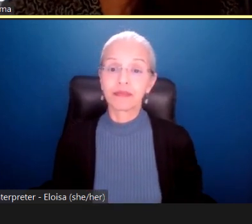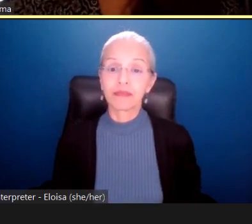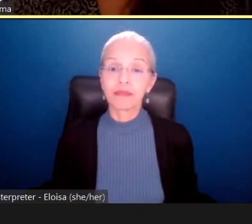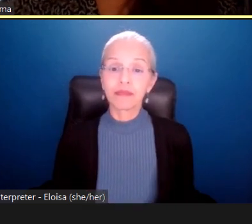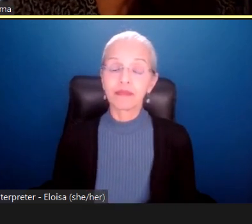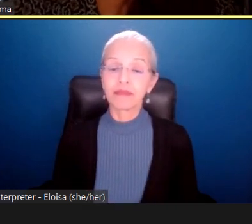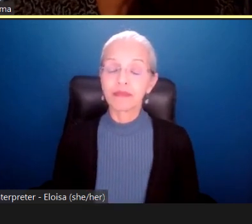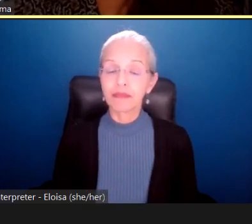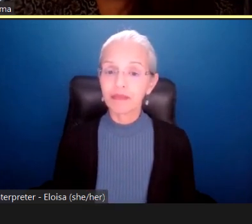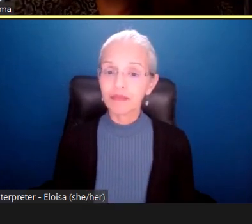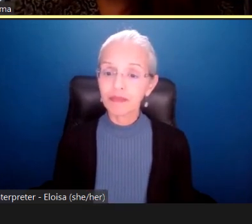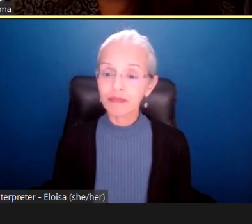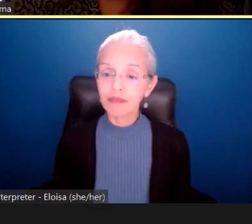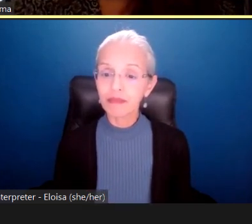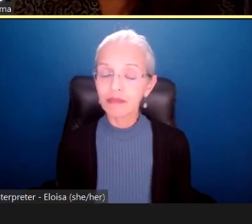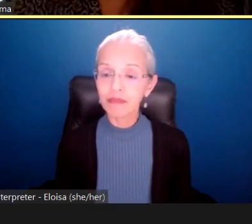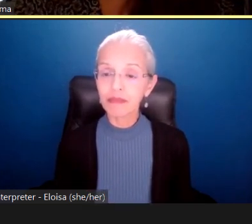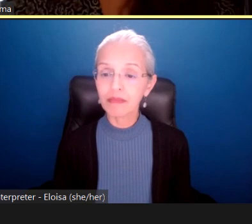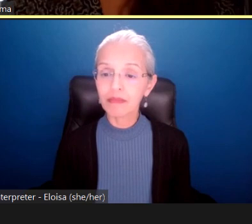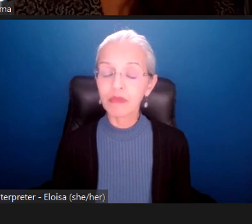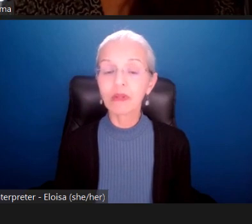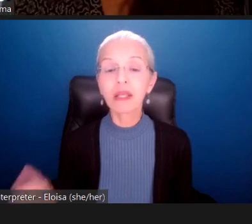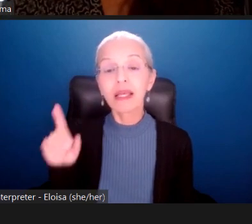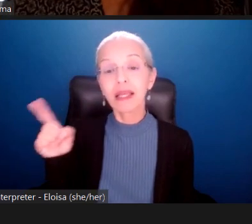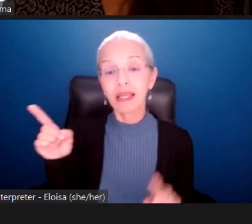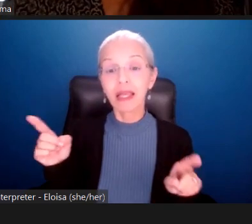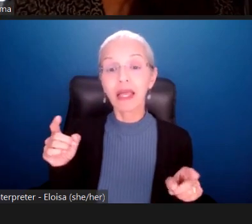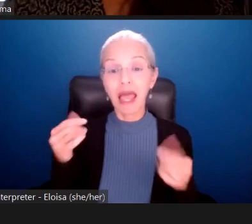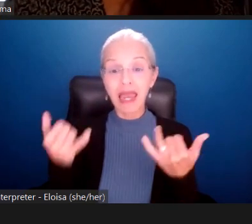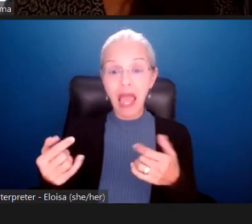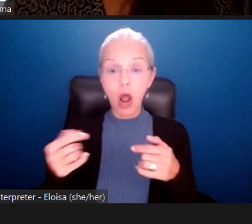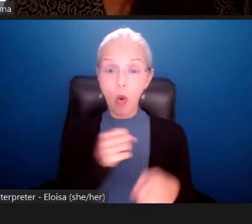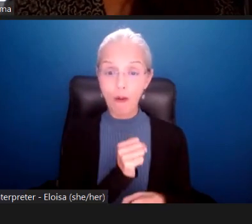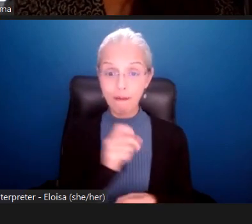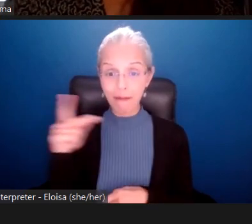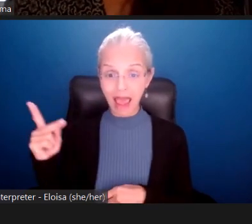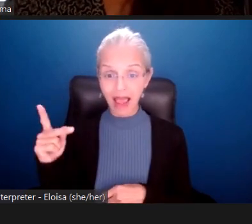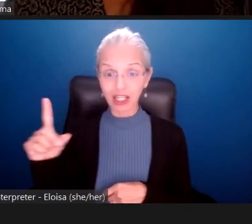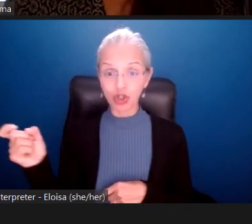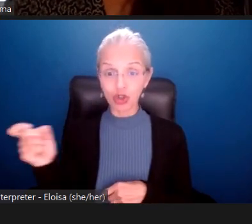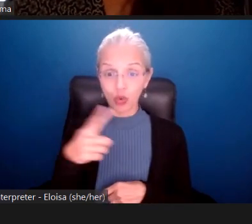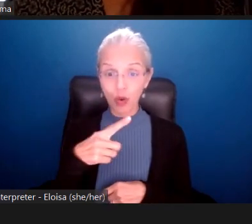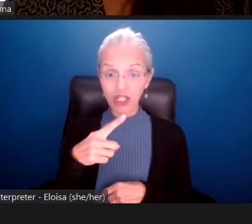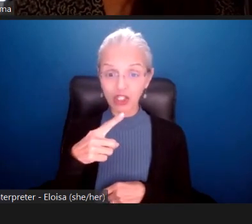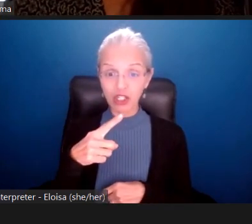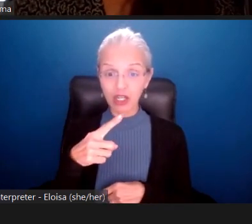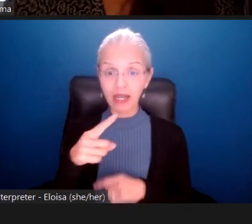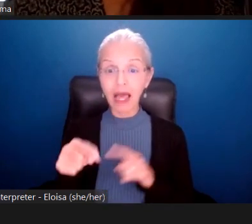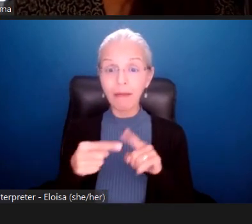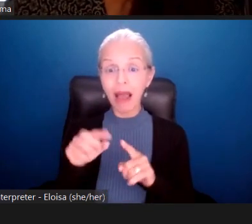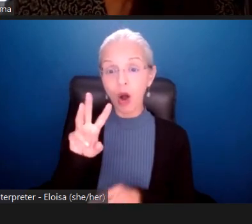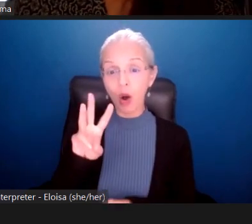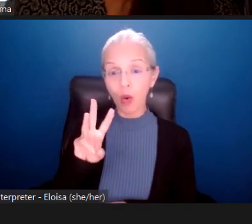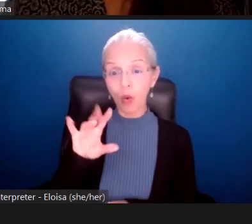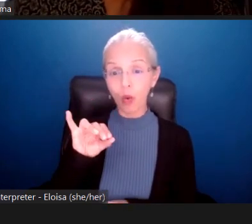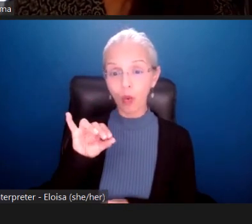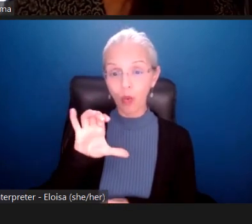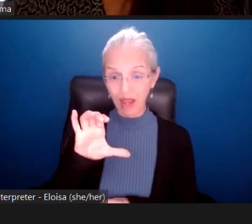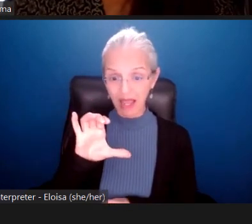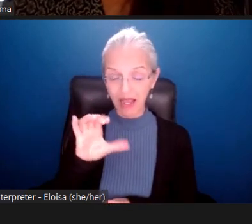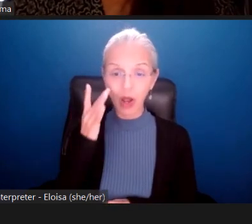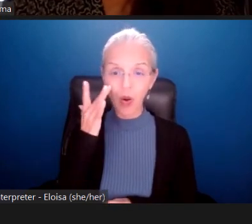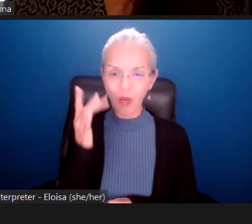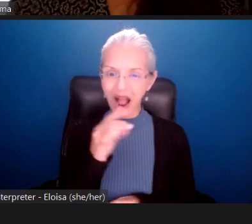Could you repeat the question, please? We are returning to that question about what do you attribute the